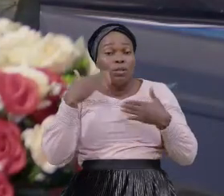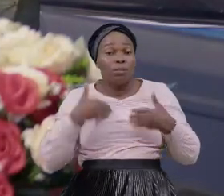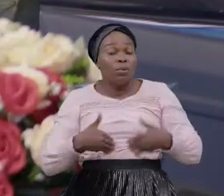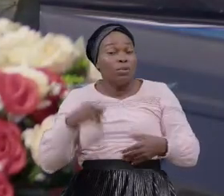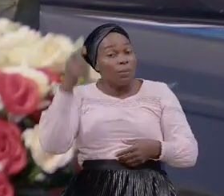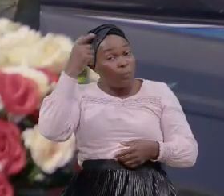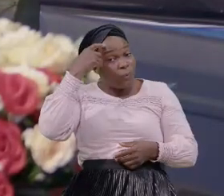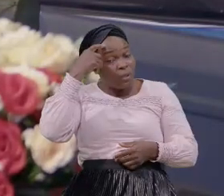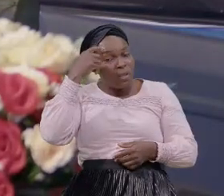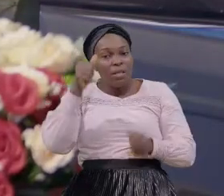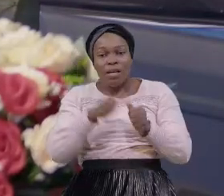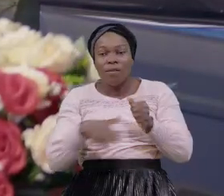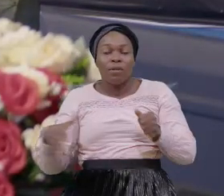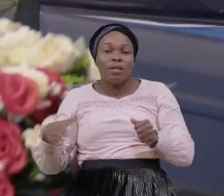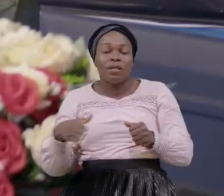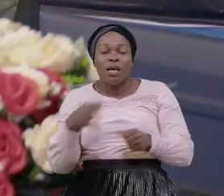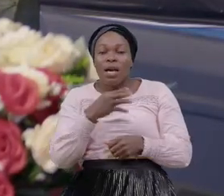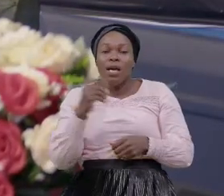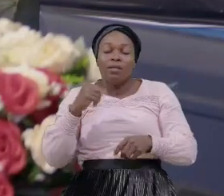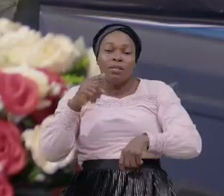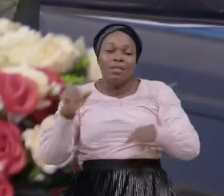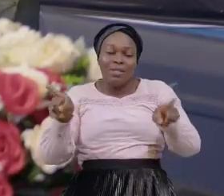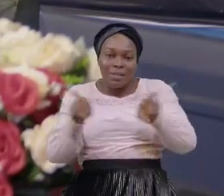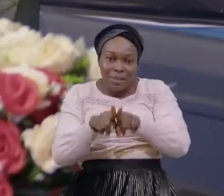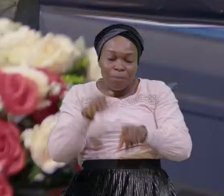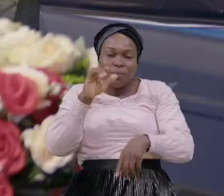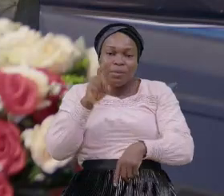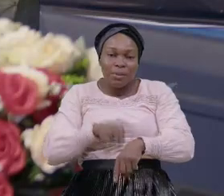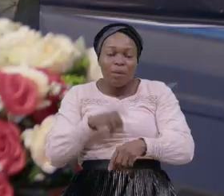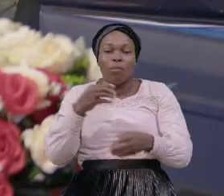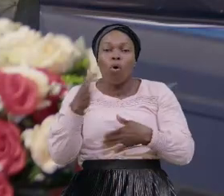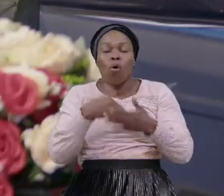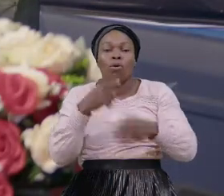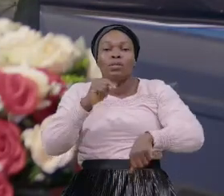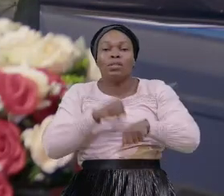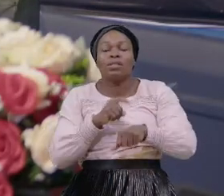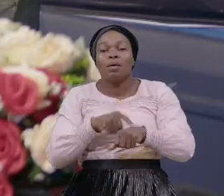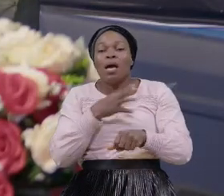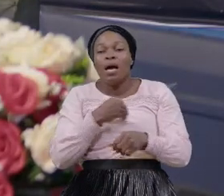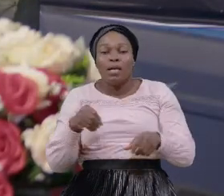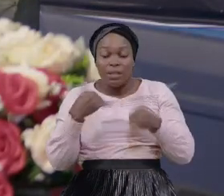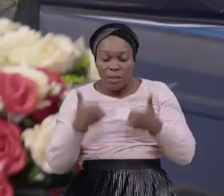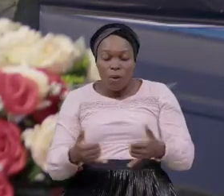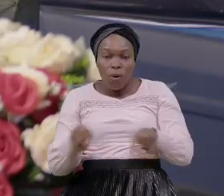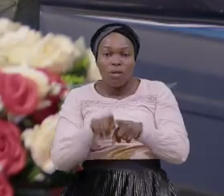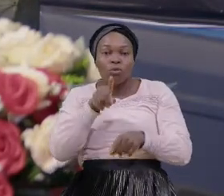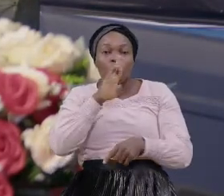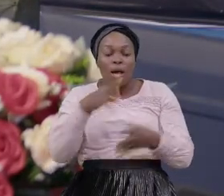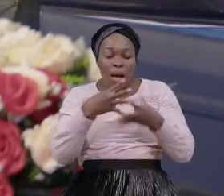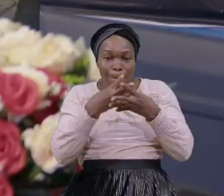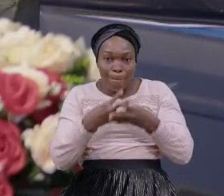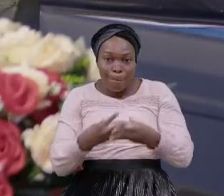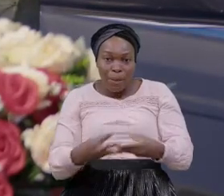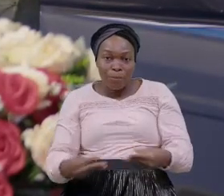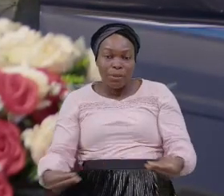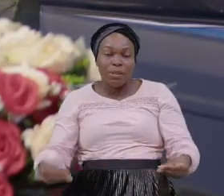the same time, all the time. And now, as you are melted, in the melting, in the